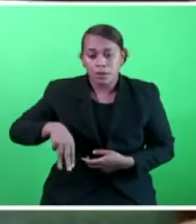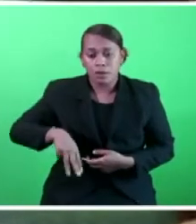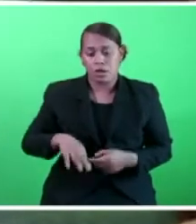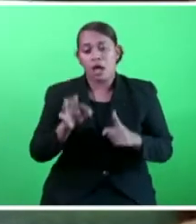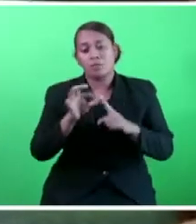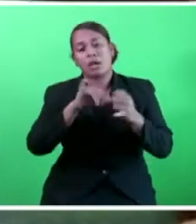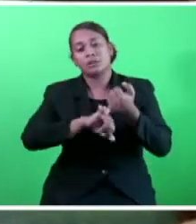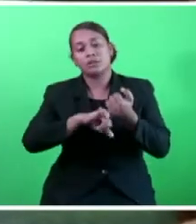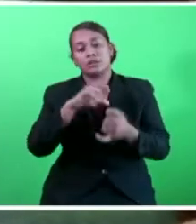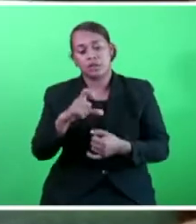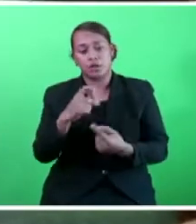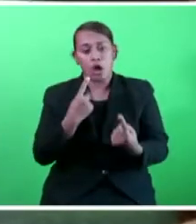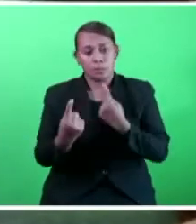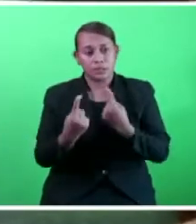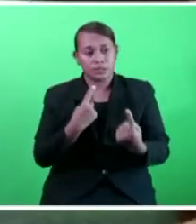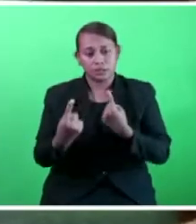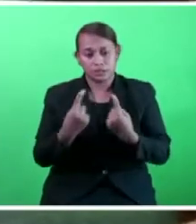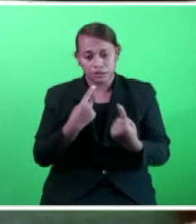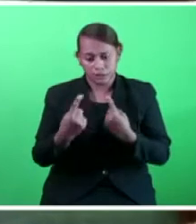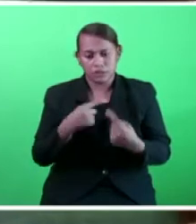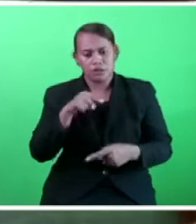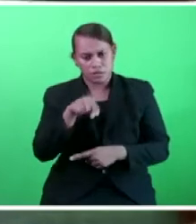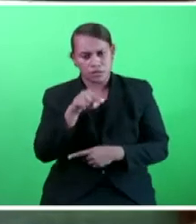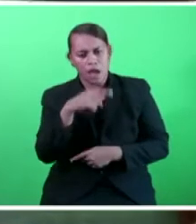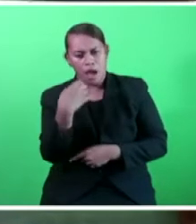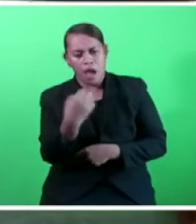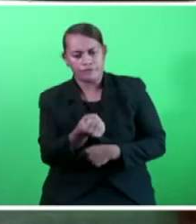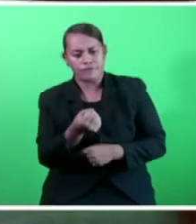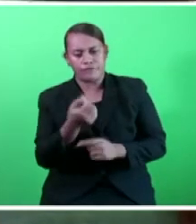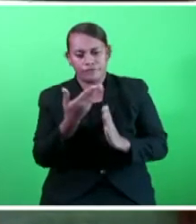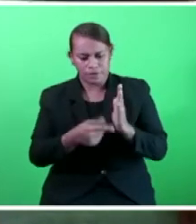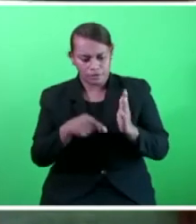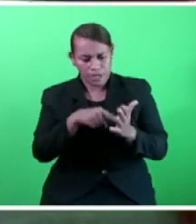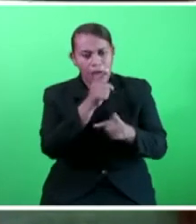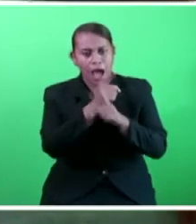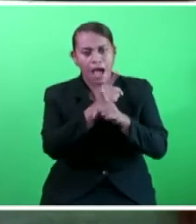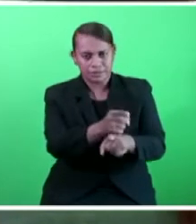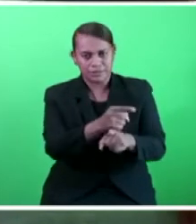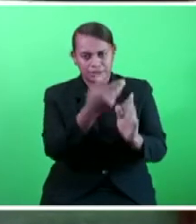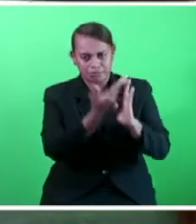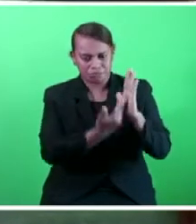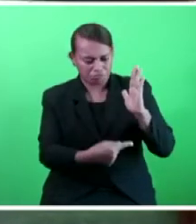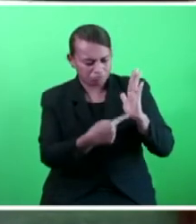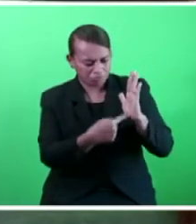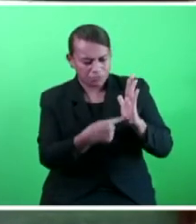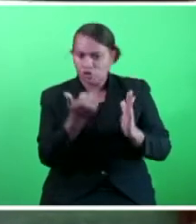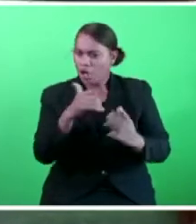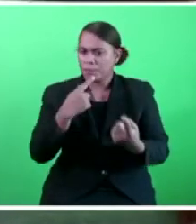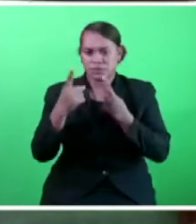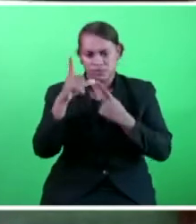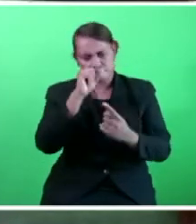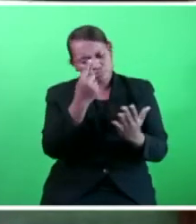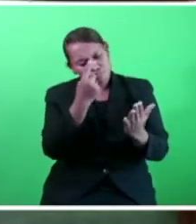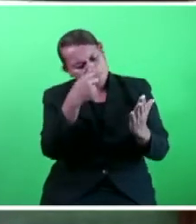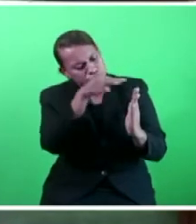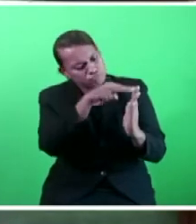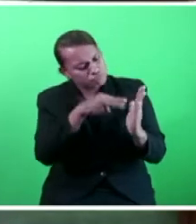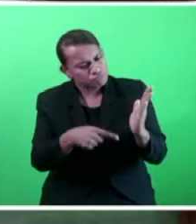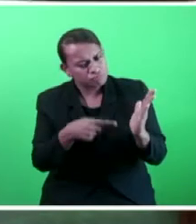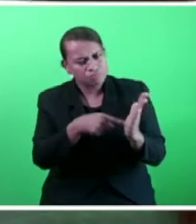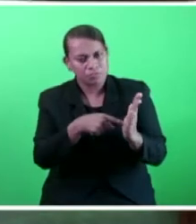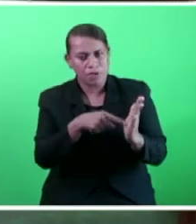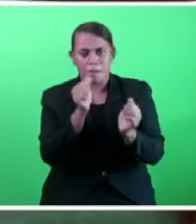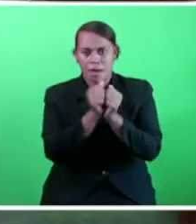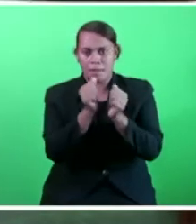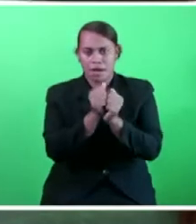the OMRS guidelines that are there. It's up on the website for anyone to see. And you'll see within that, Mr.